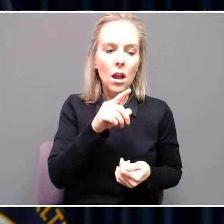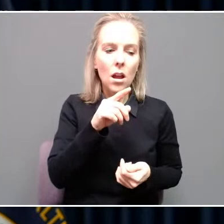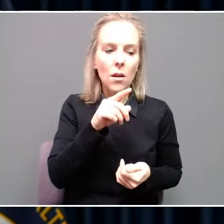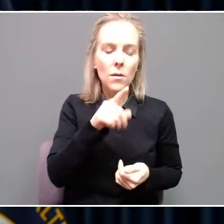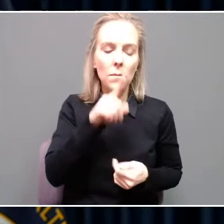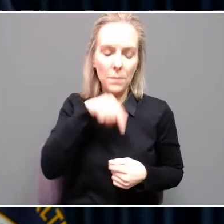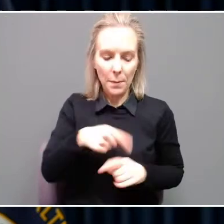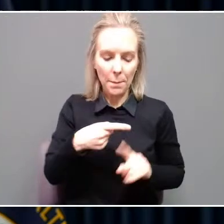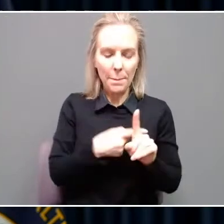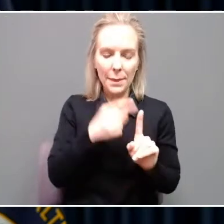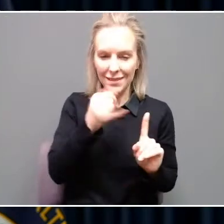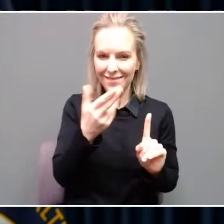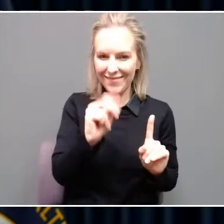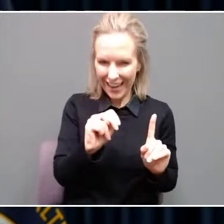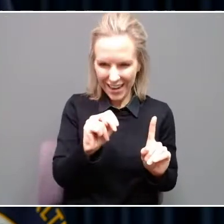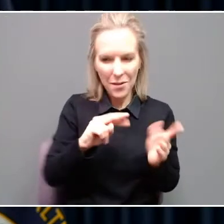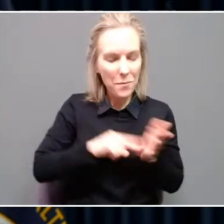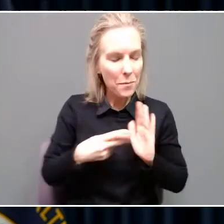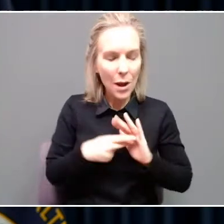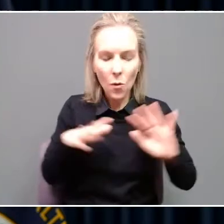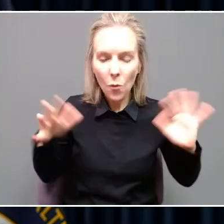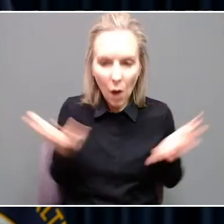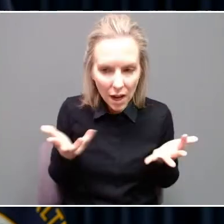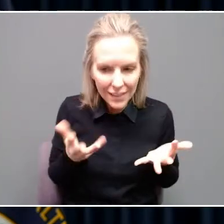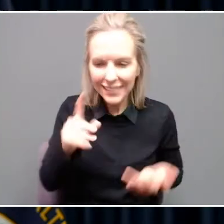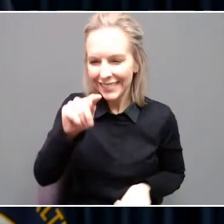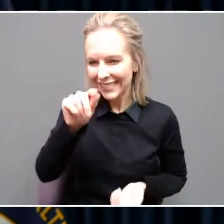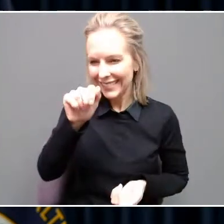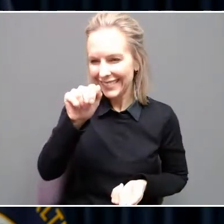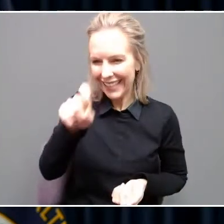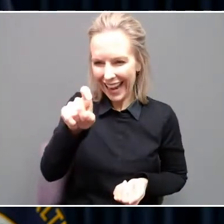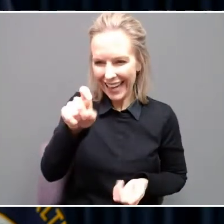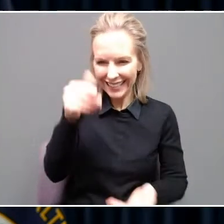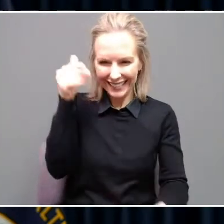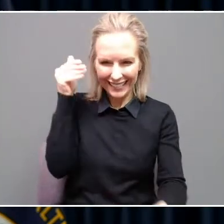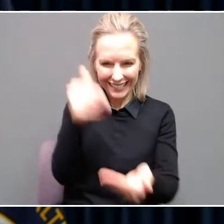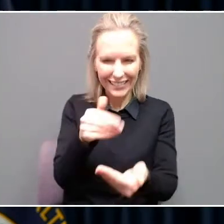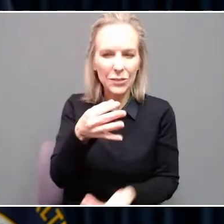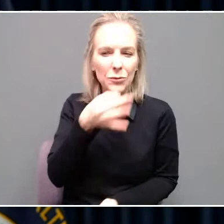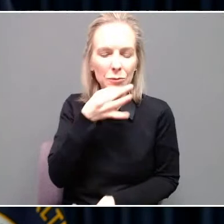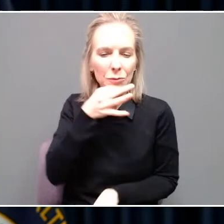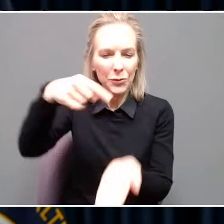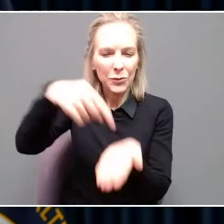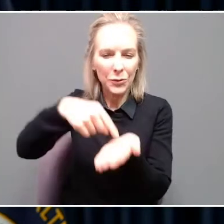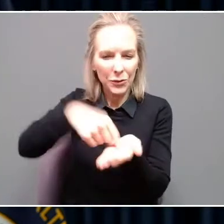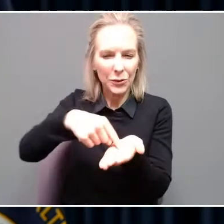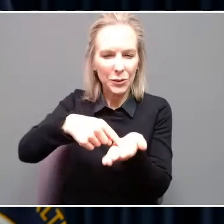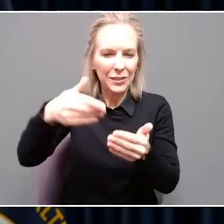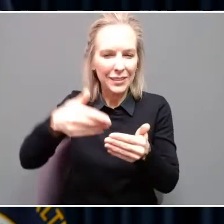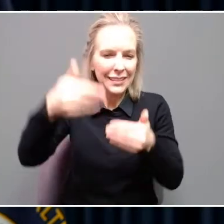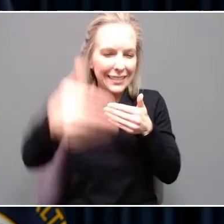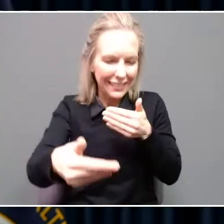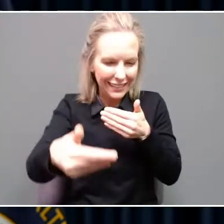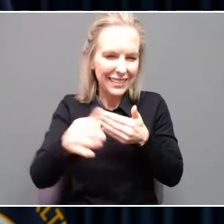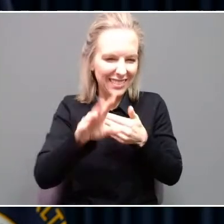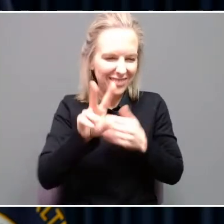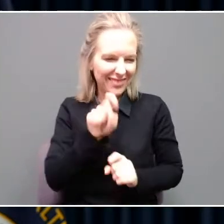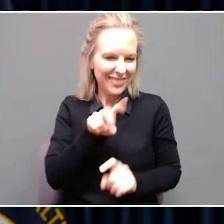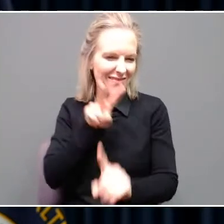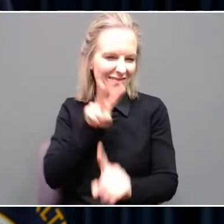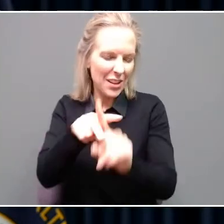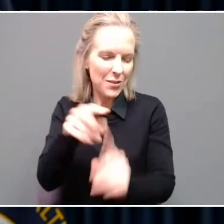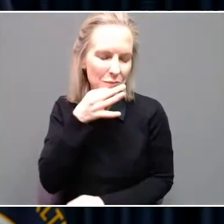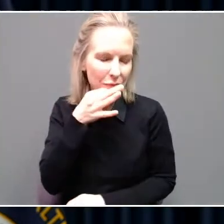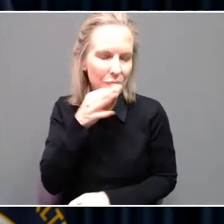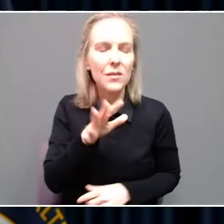we all know that means that our taxes are going to be due in the coming months, filing them. And I want to share some information